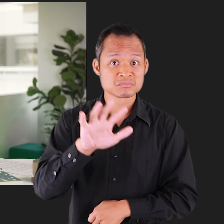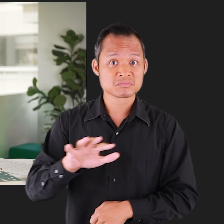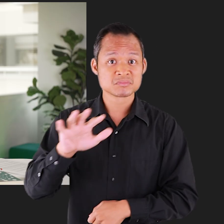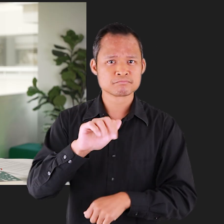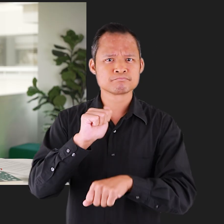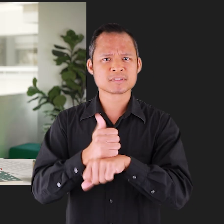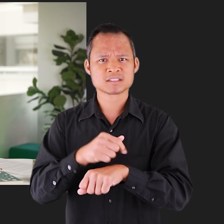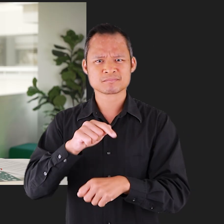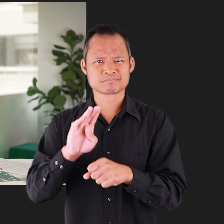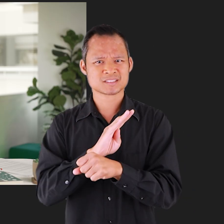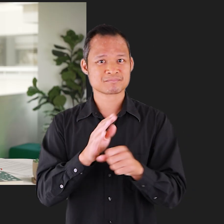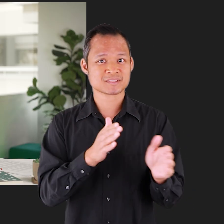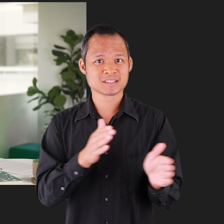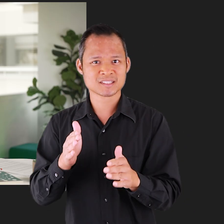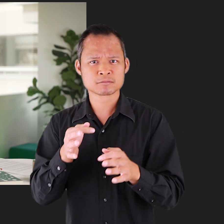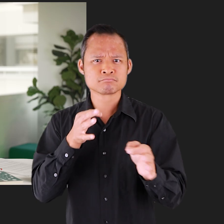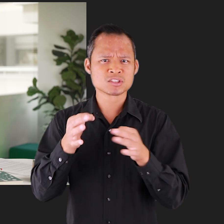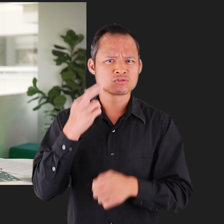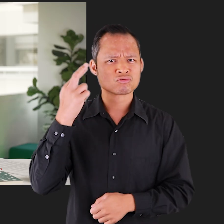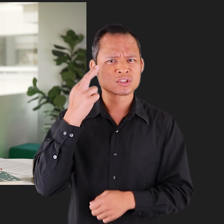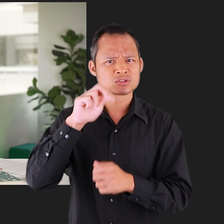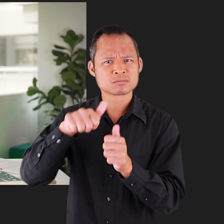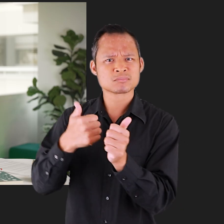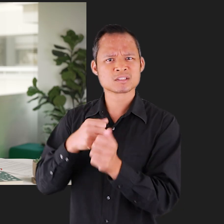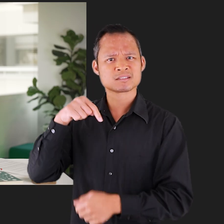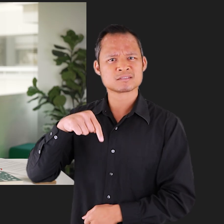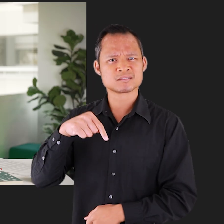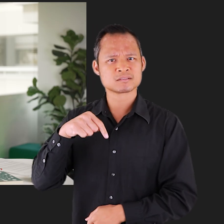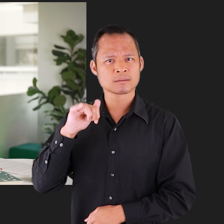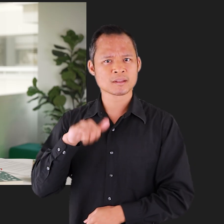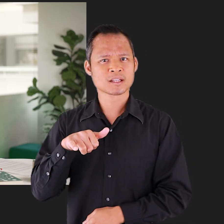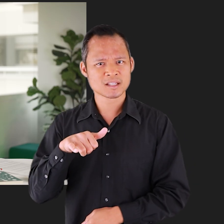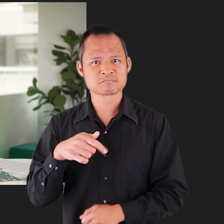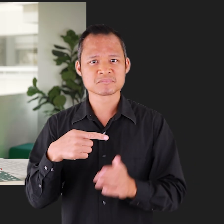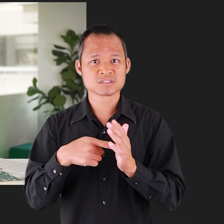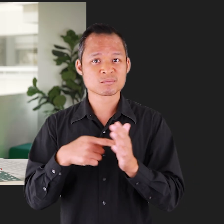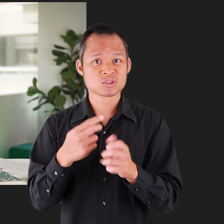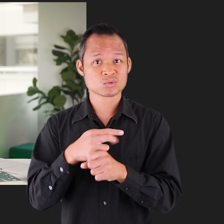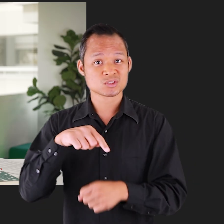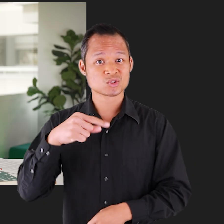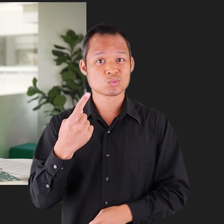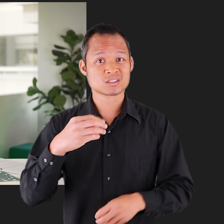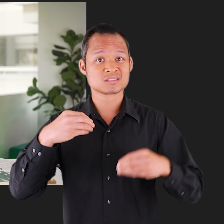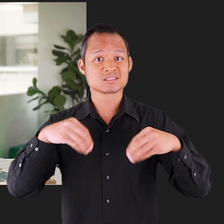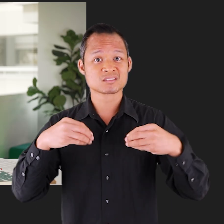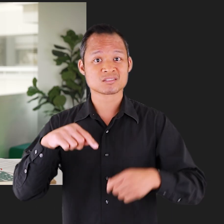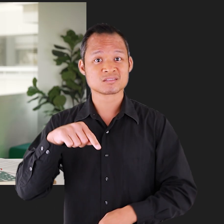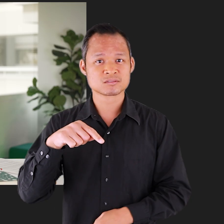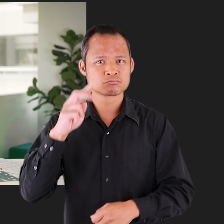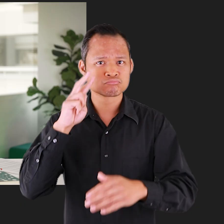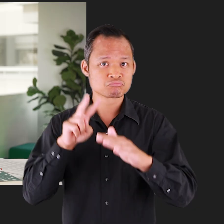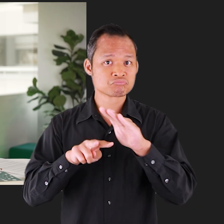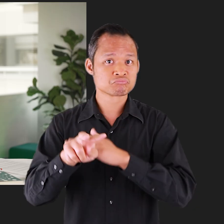are interconnected. A sales forecast assumption is done in the business plan, explaining your rationale. Let's take you